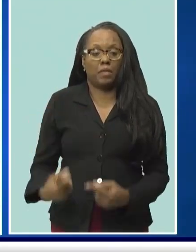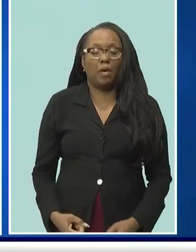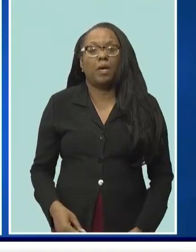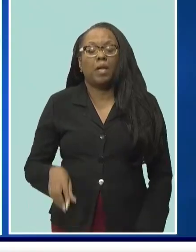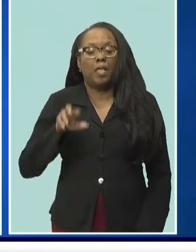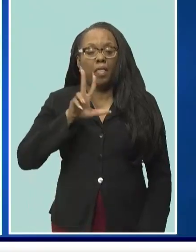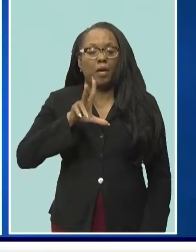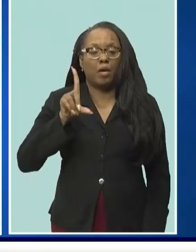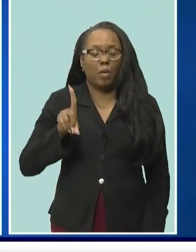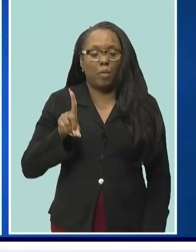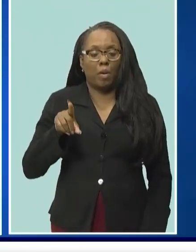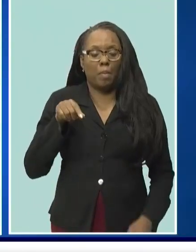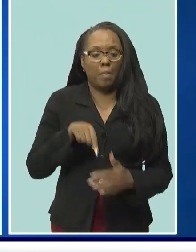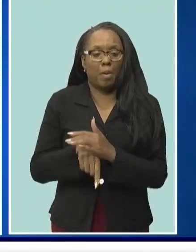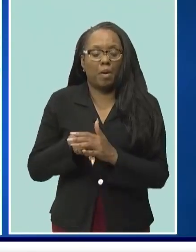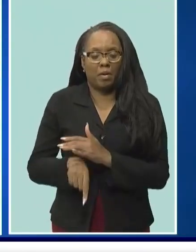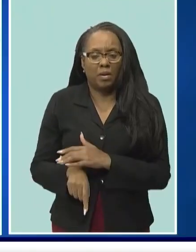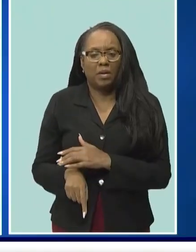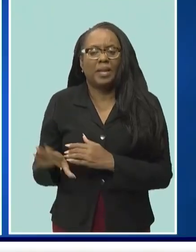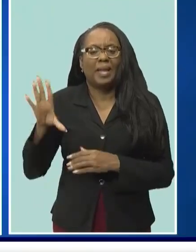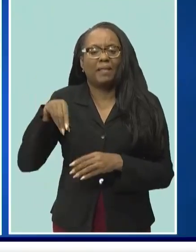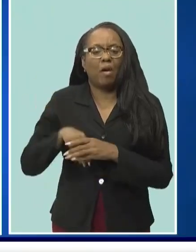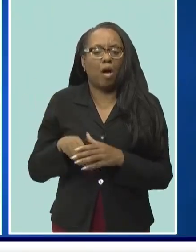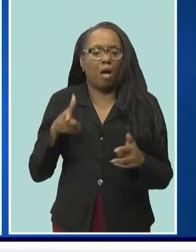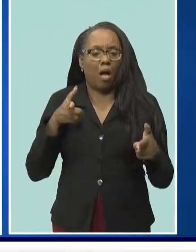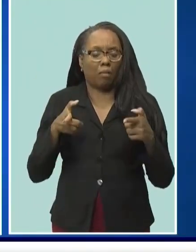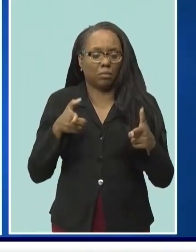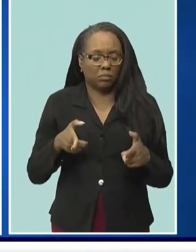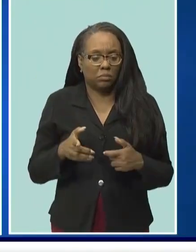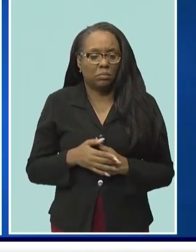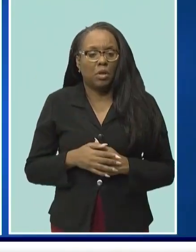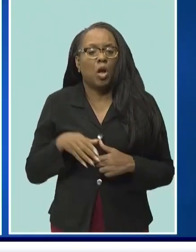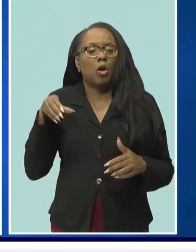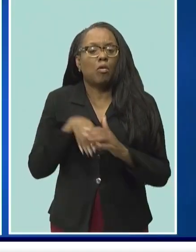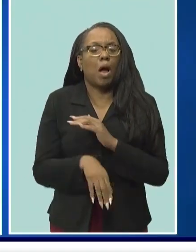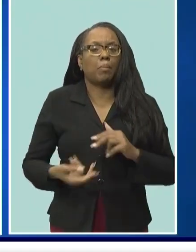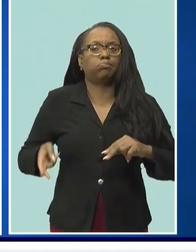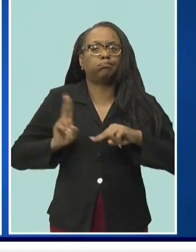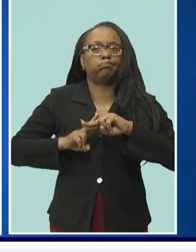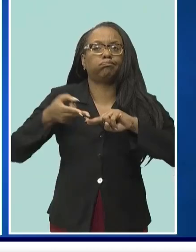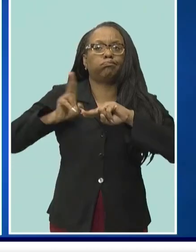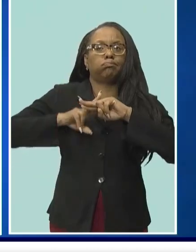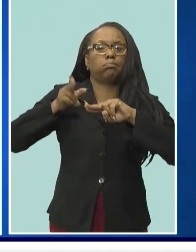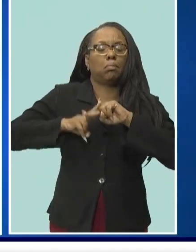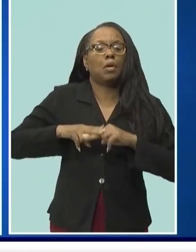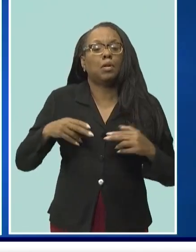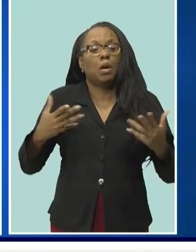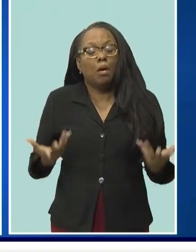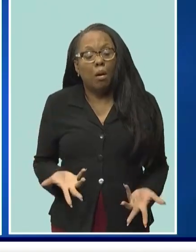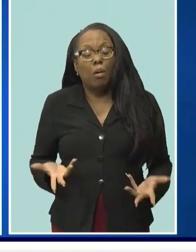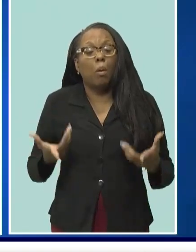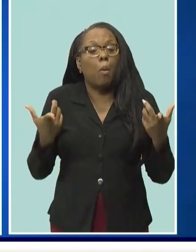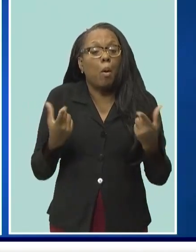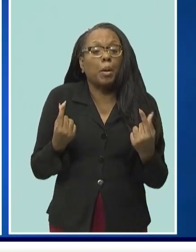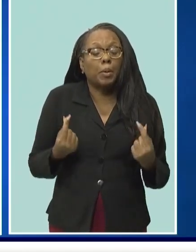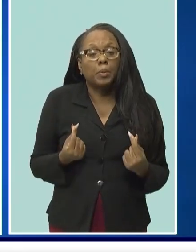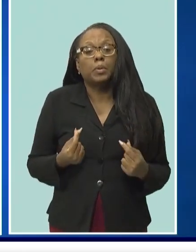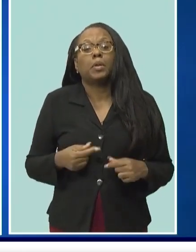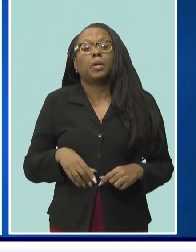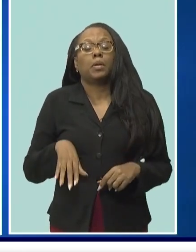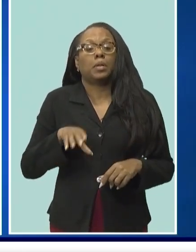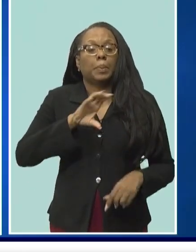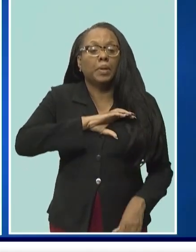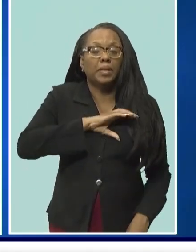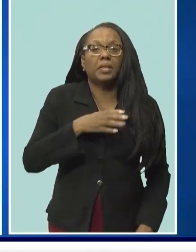involved firearms. As a result of the rising crime, the Barbados Police Service has formed a new unit with the Barbados